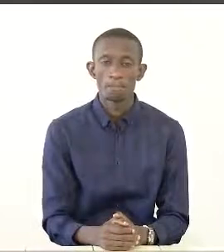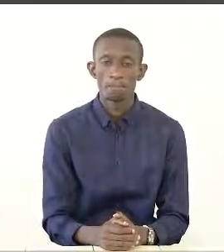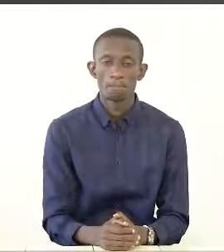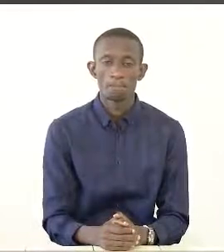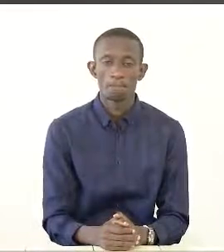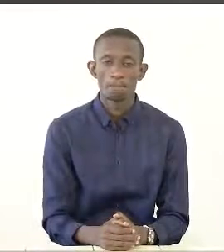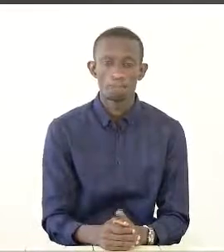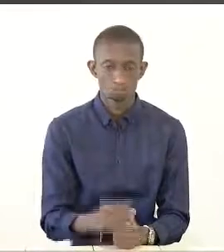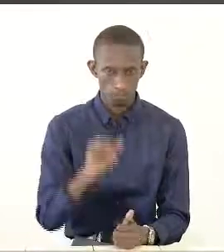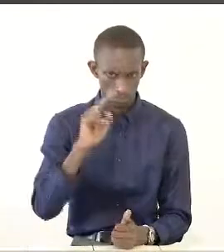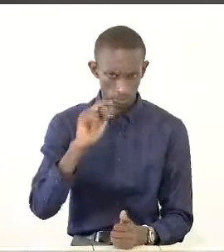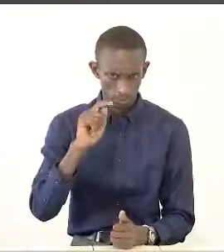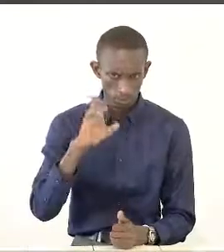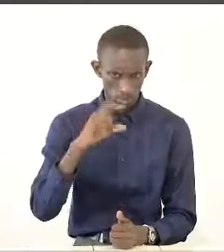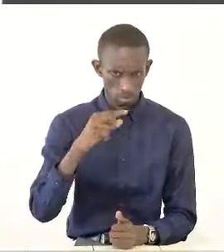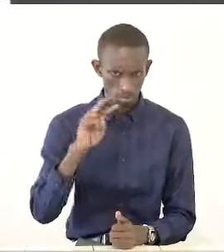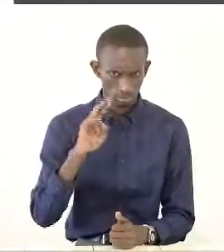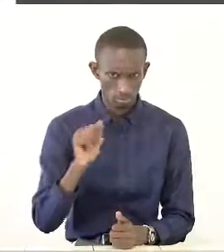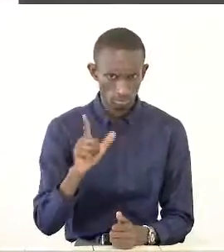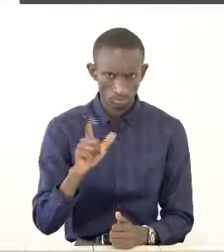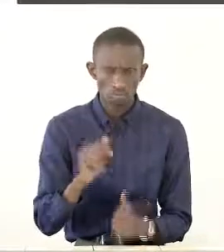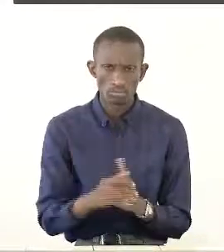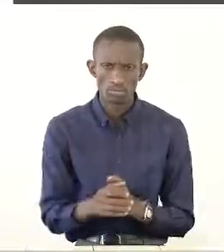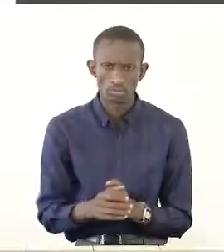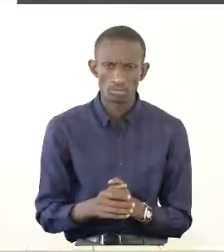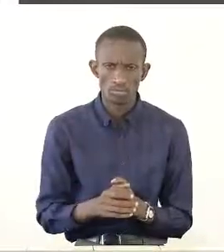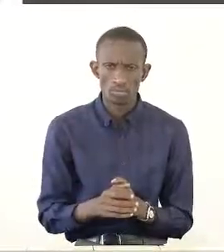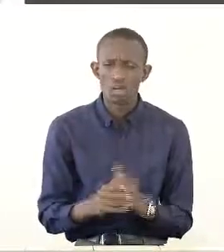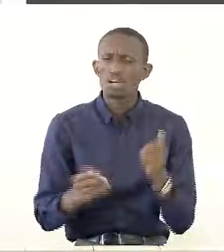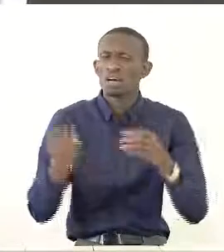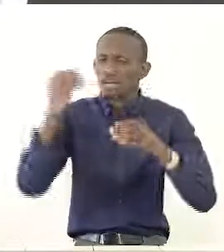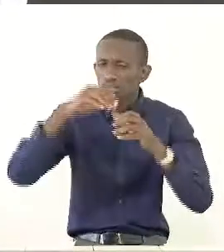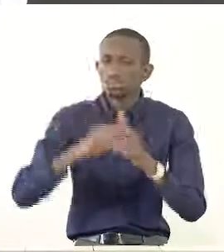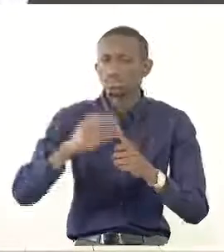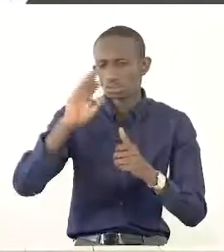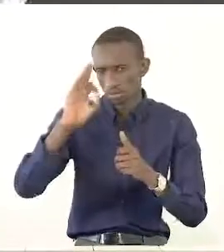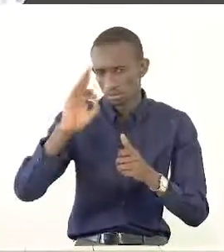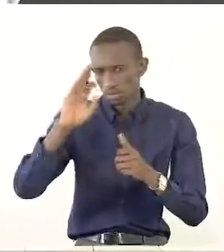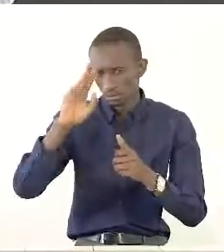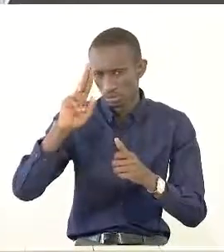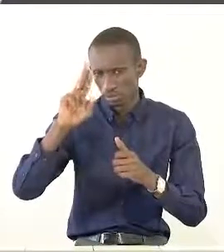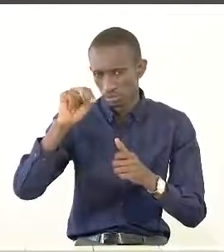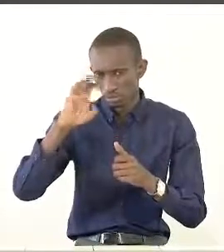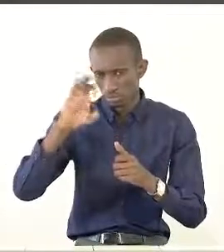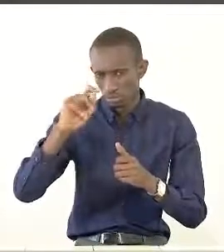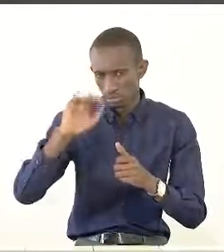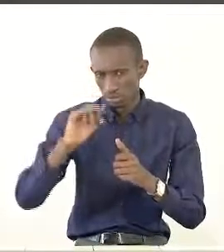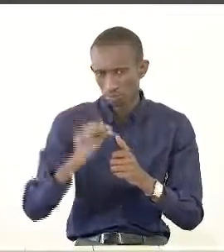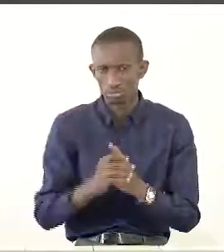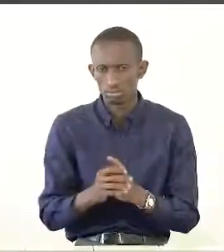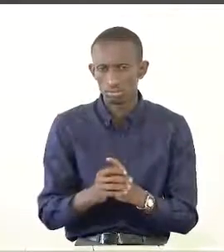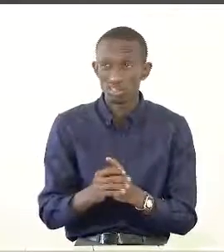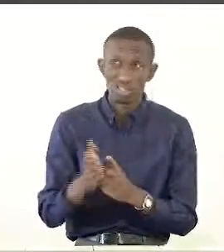integral involving the function and its derivative. For this, it was